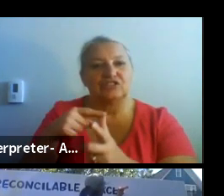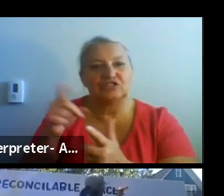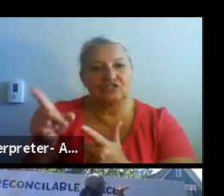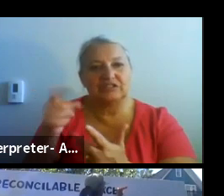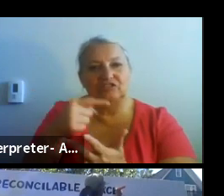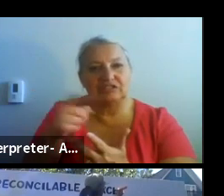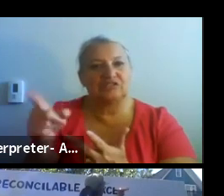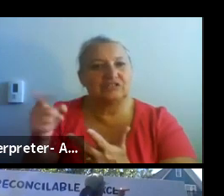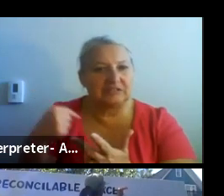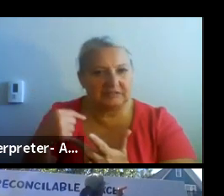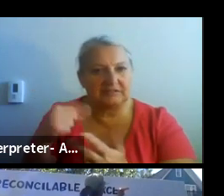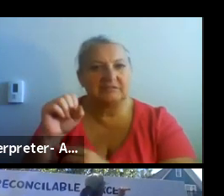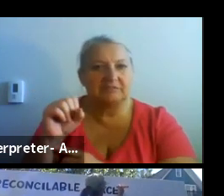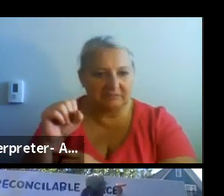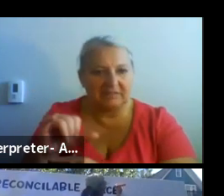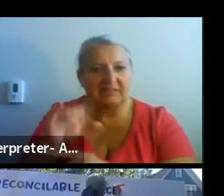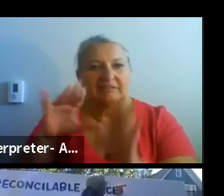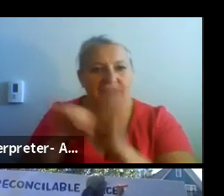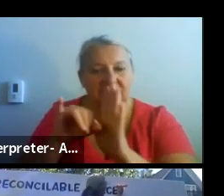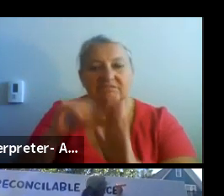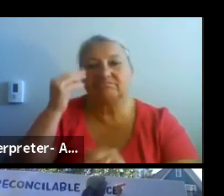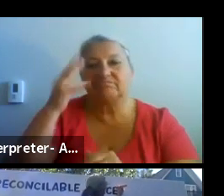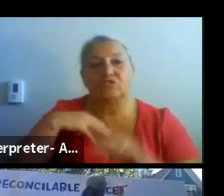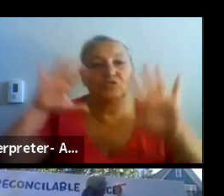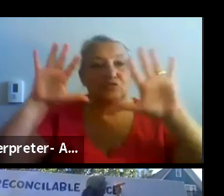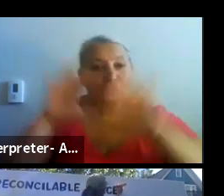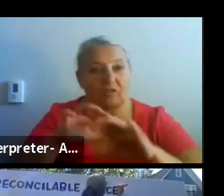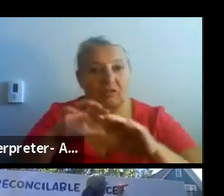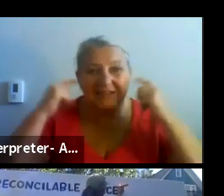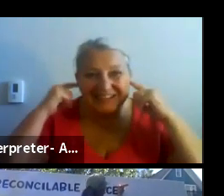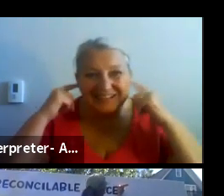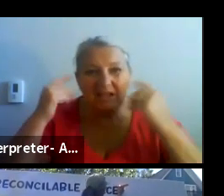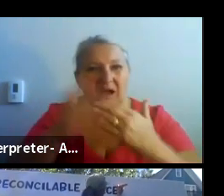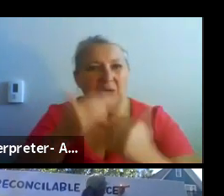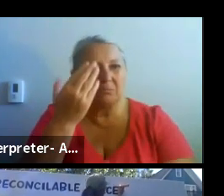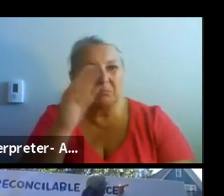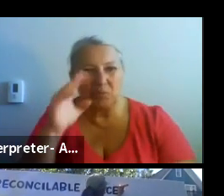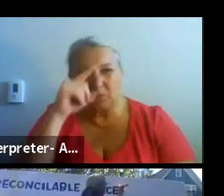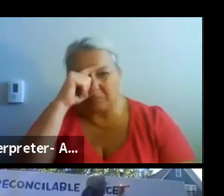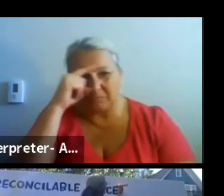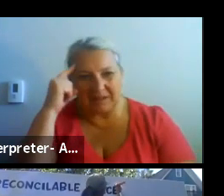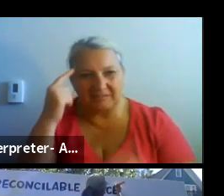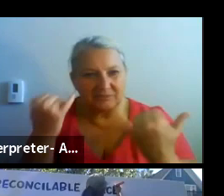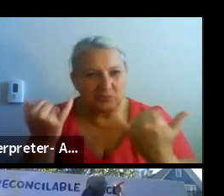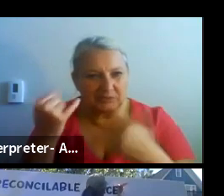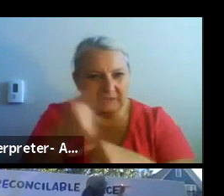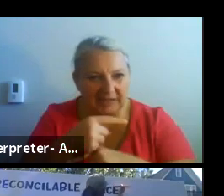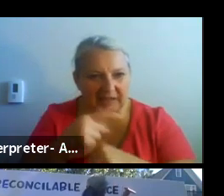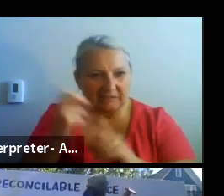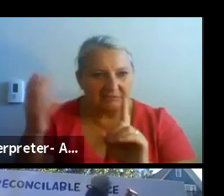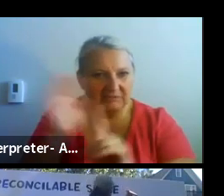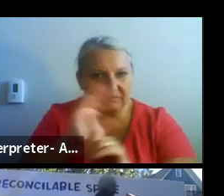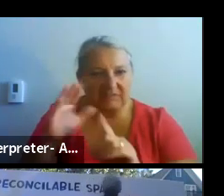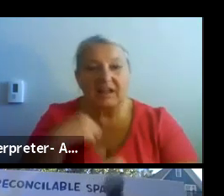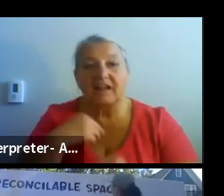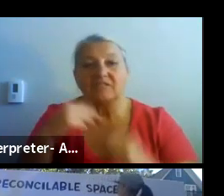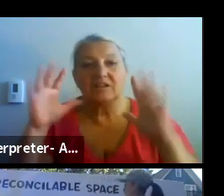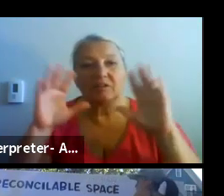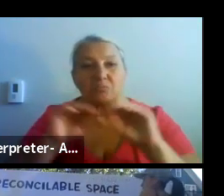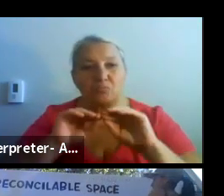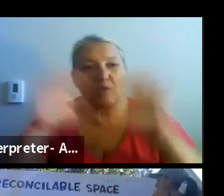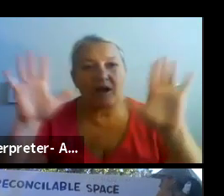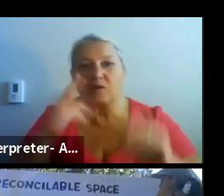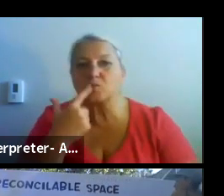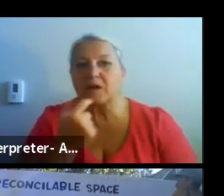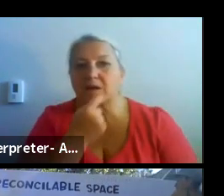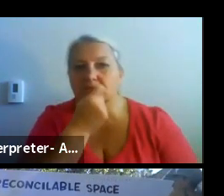skin, very long, very dark hair, almost blue-black today. I have bright red lipstick on, a